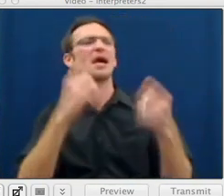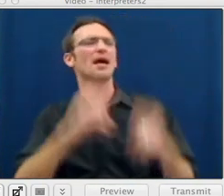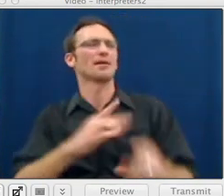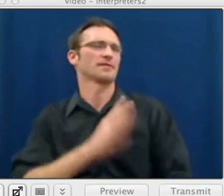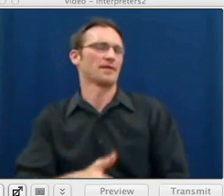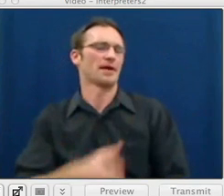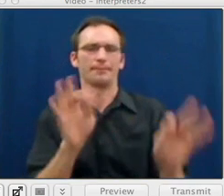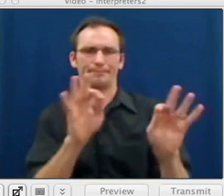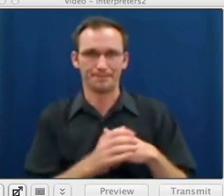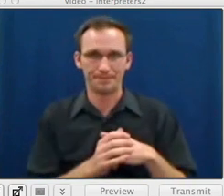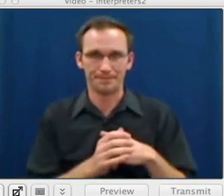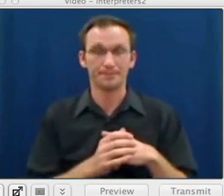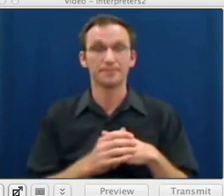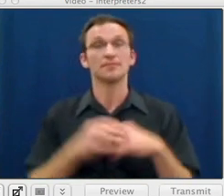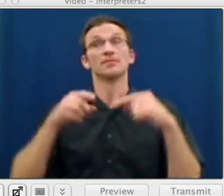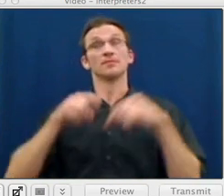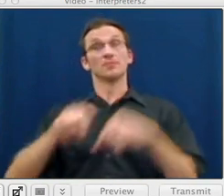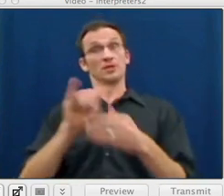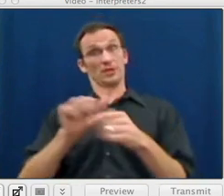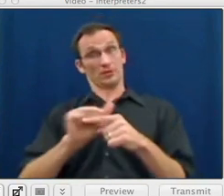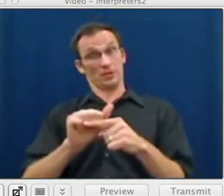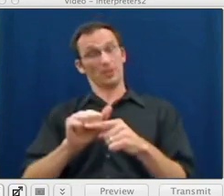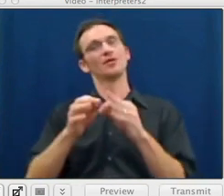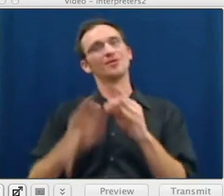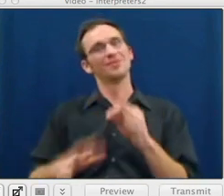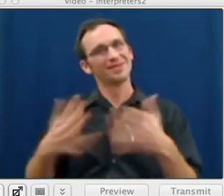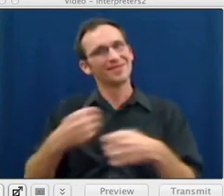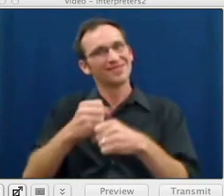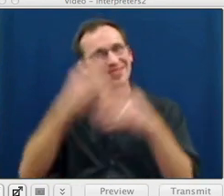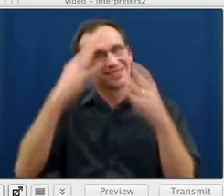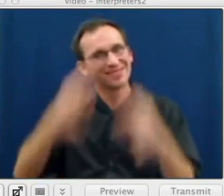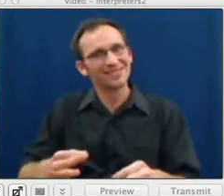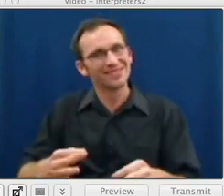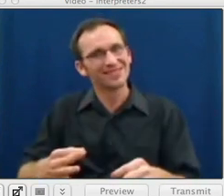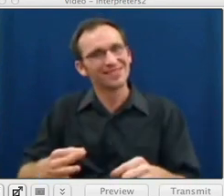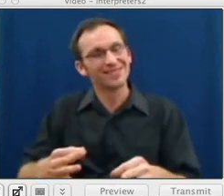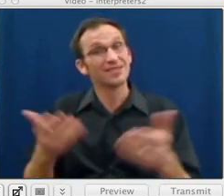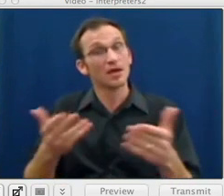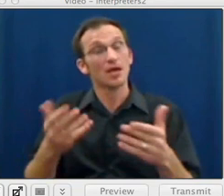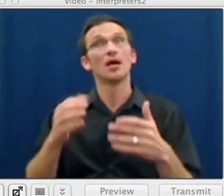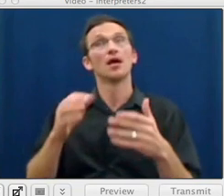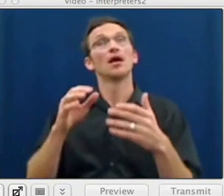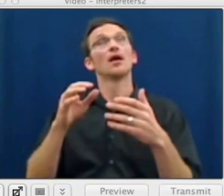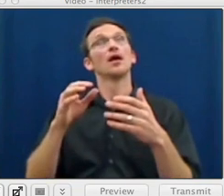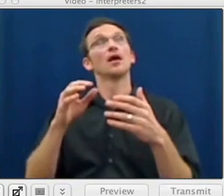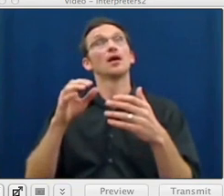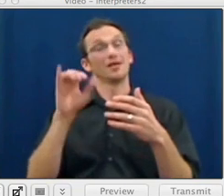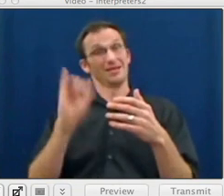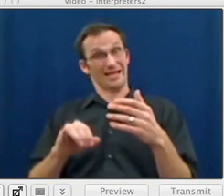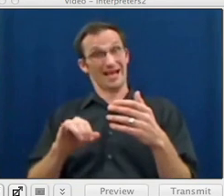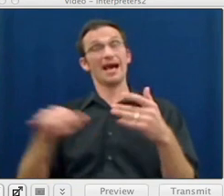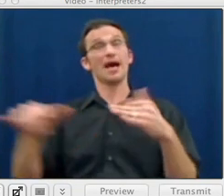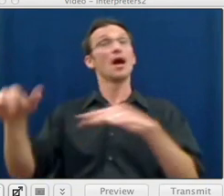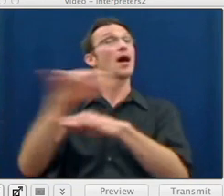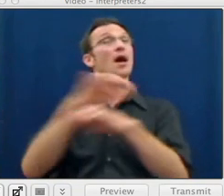made the decision in this point that this case really sort of pulls out for us